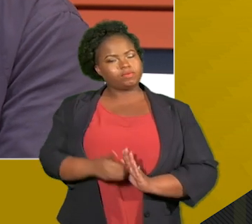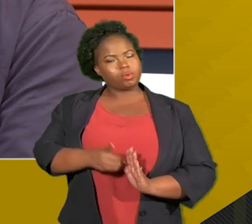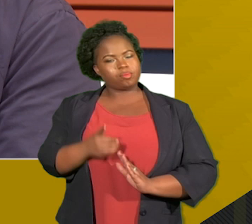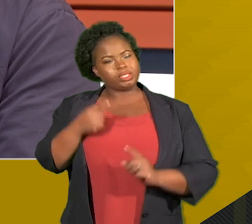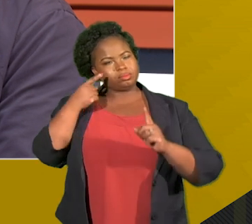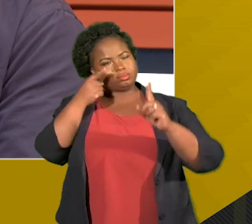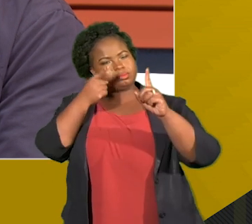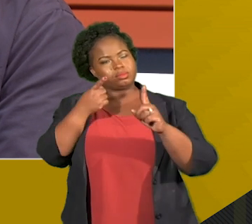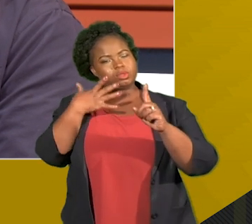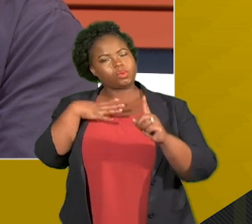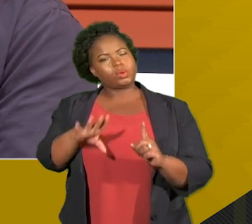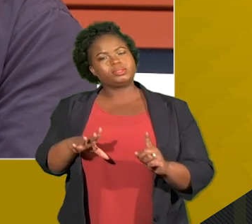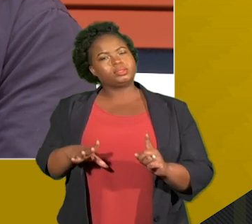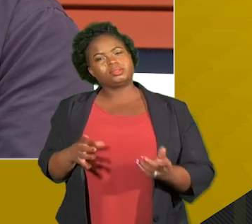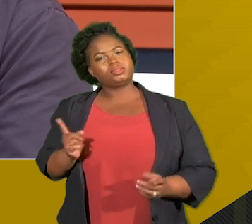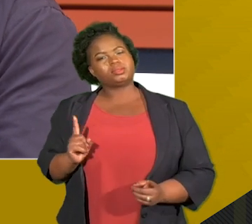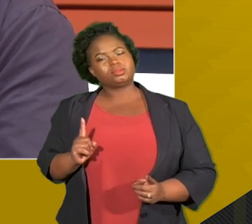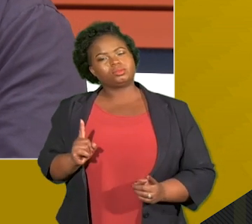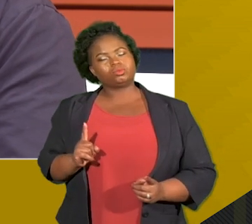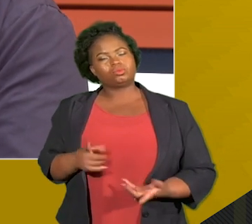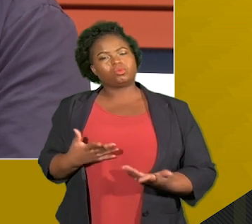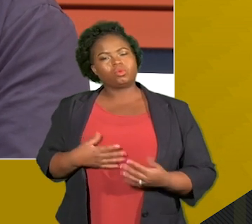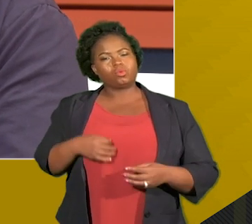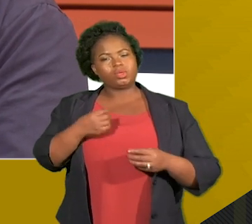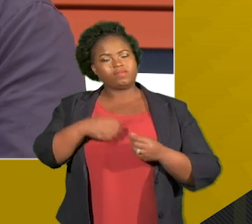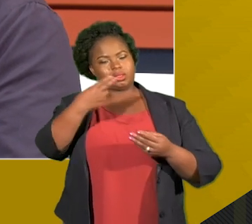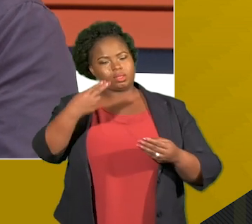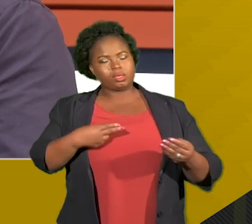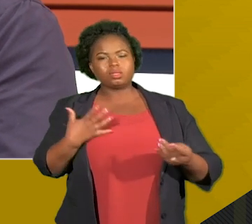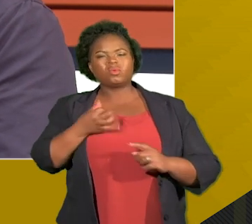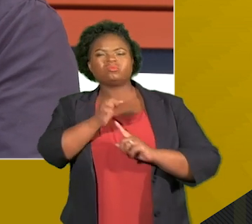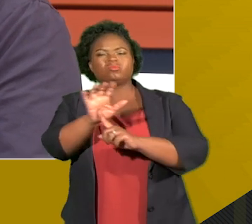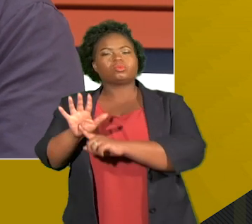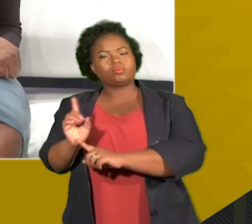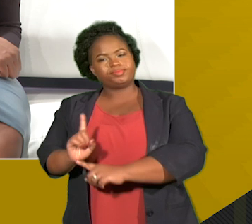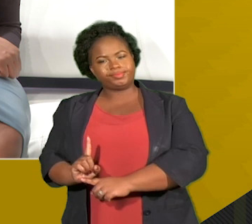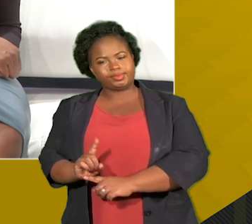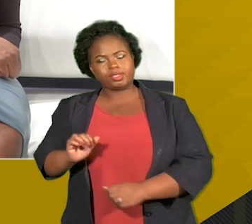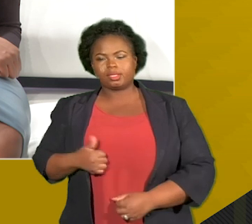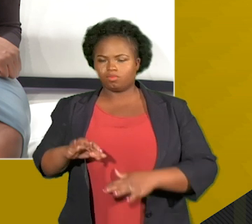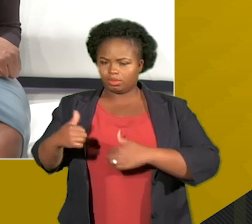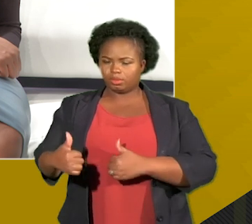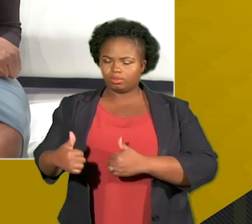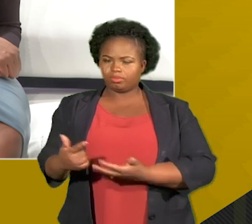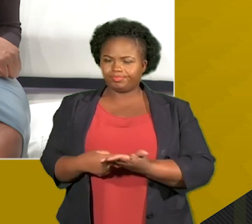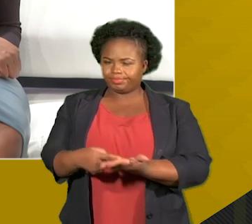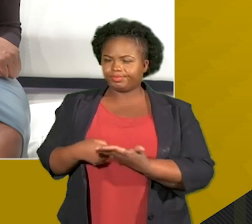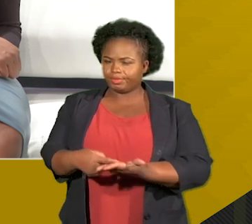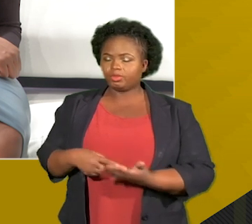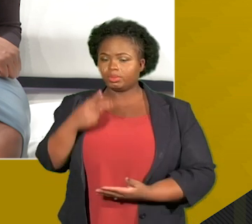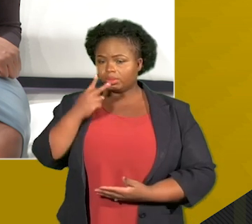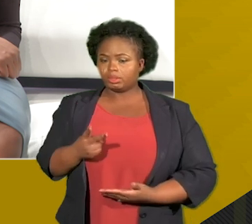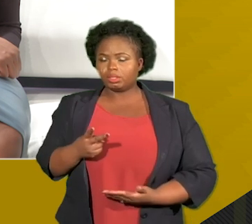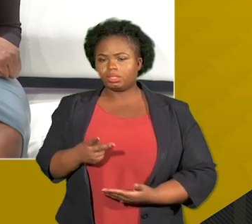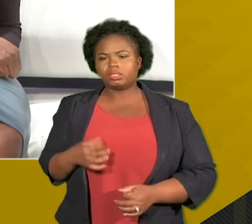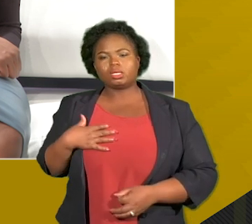to basically relay through their work, the message they want to relay. Oh. So we'd look at ways that they've been able